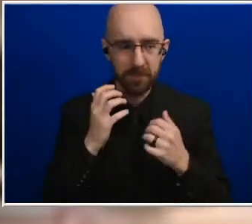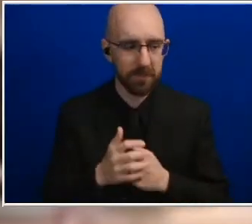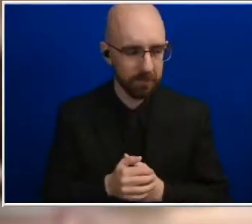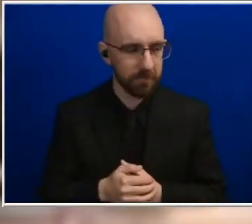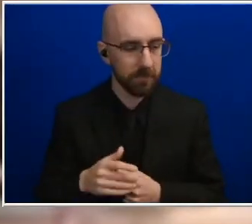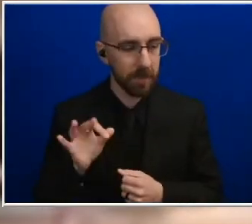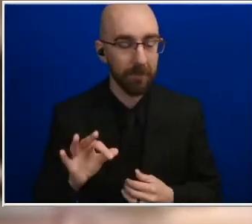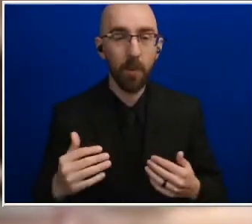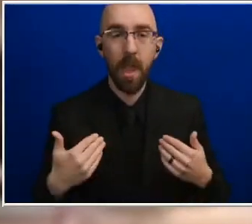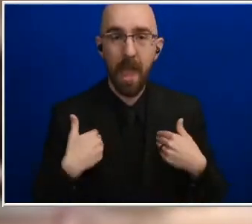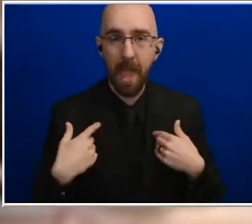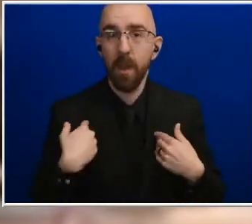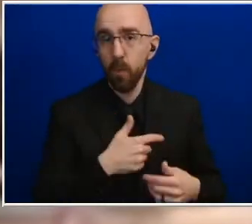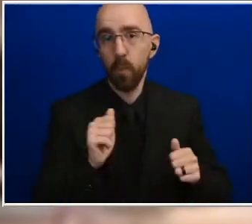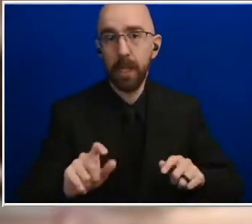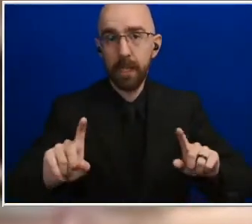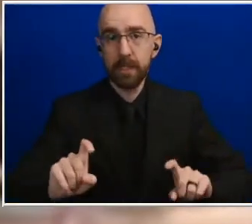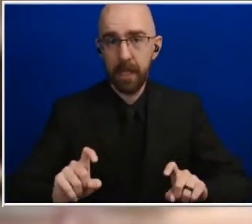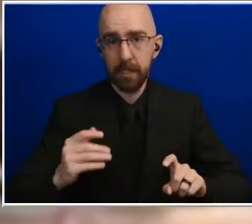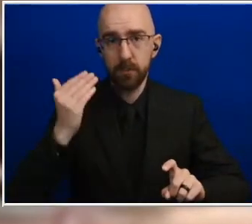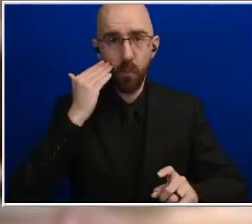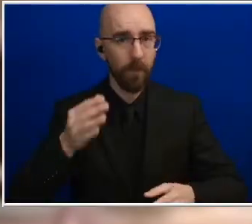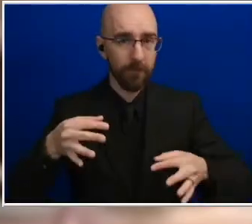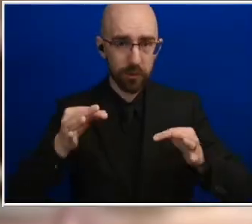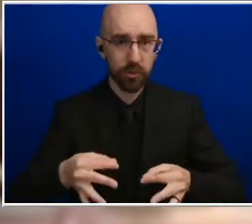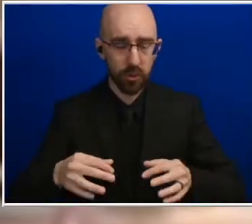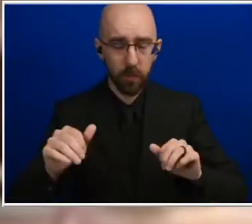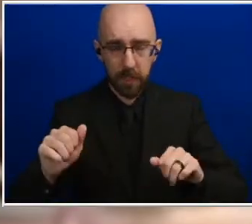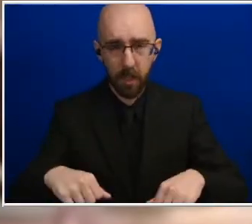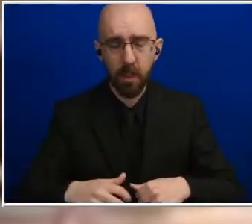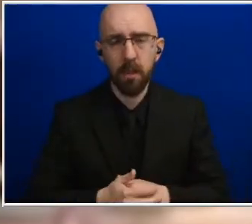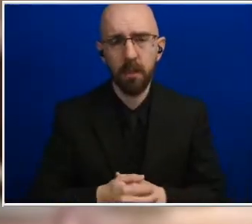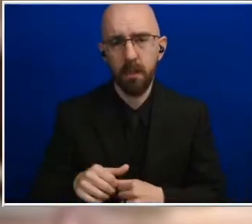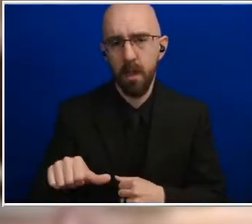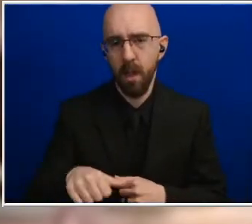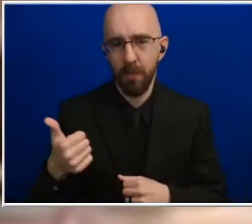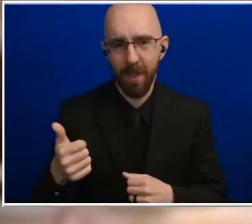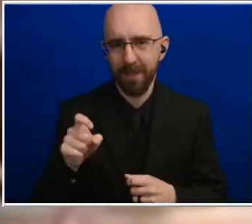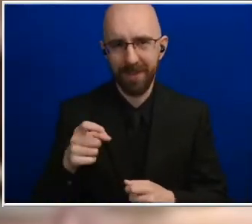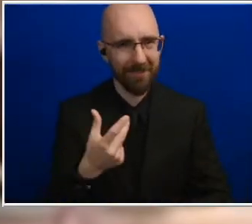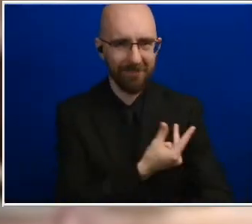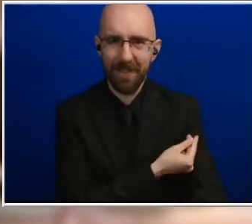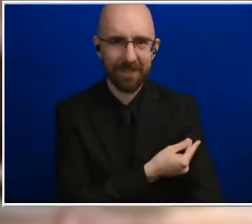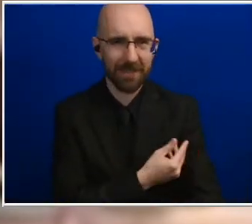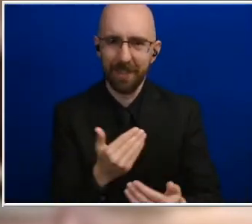we can test, and we can know for sure. Otherwise, you got to get vaccinated.